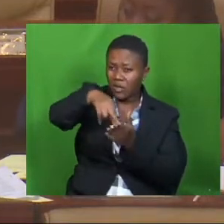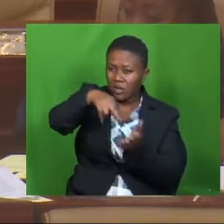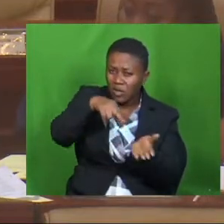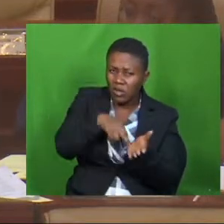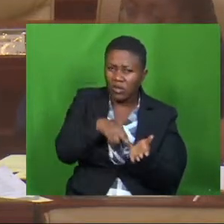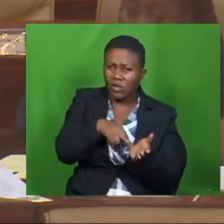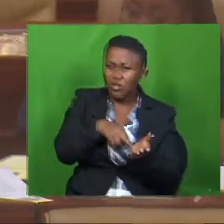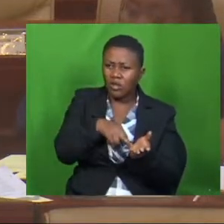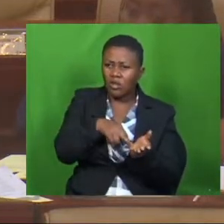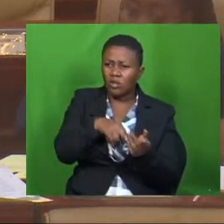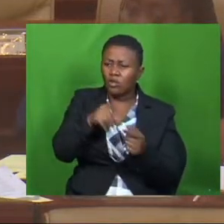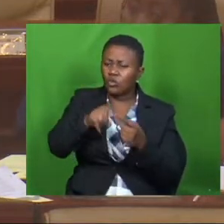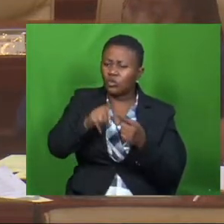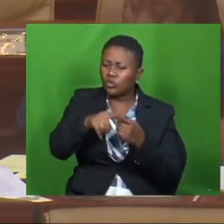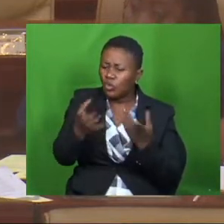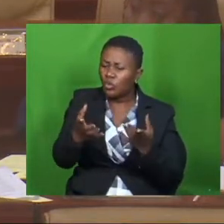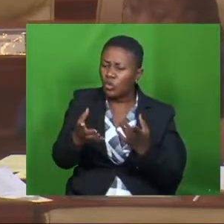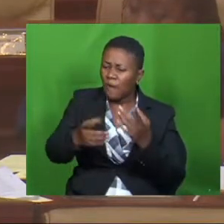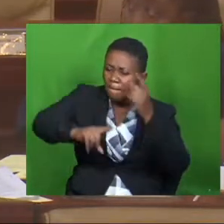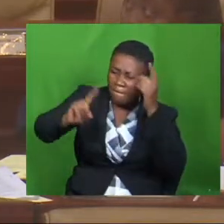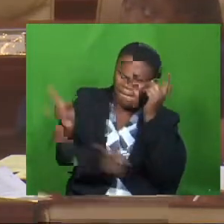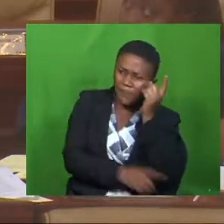take you to paragraph